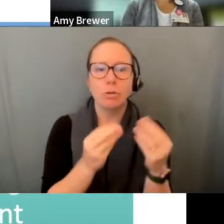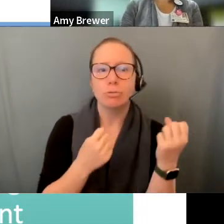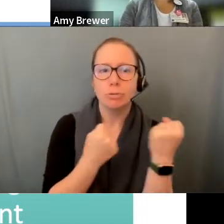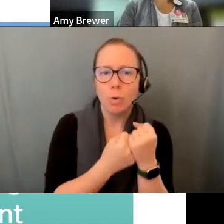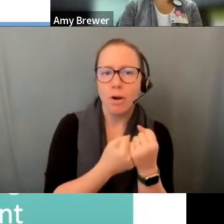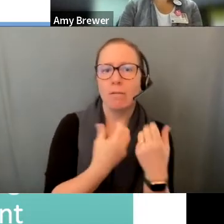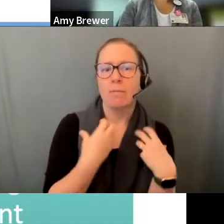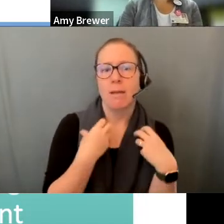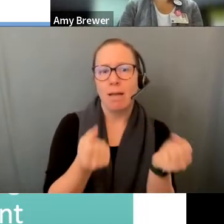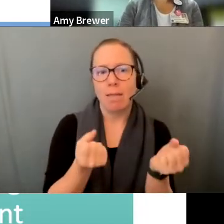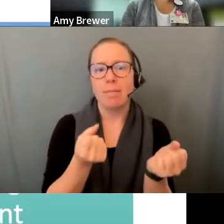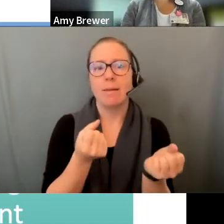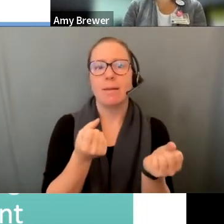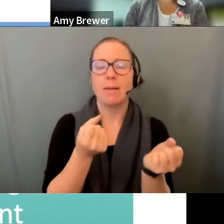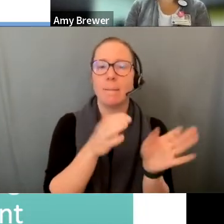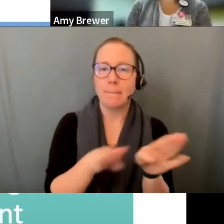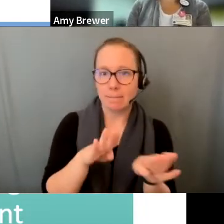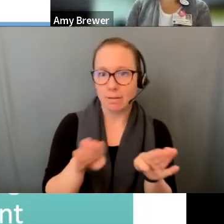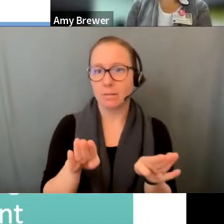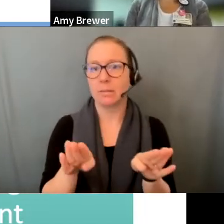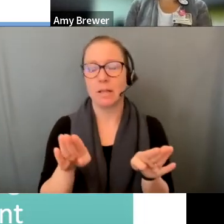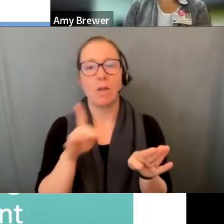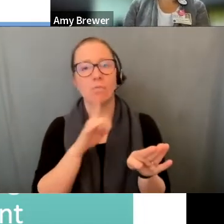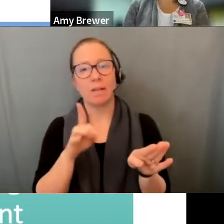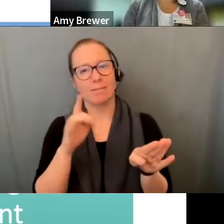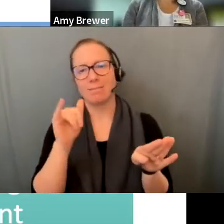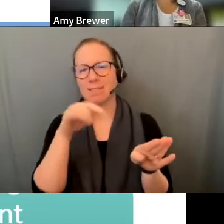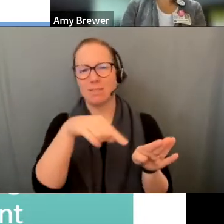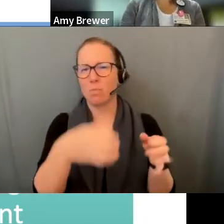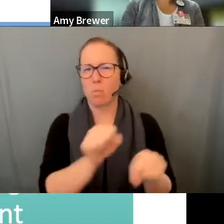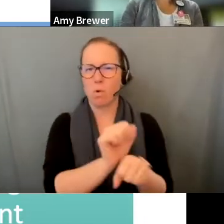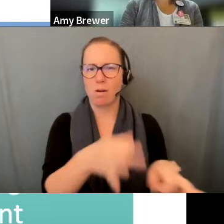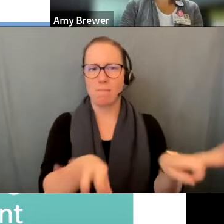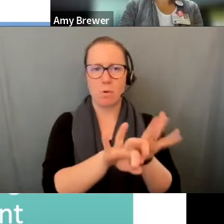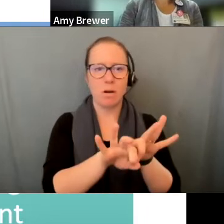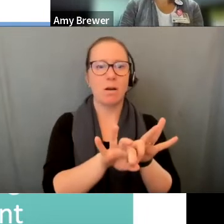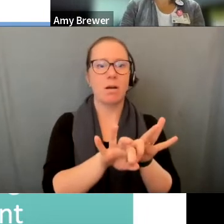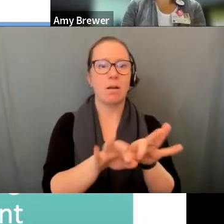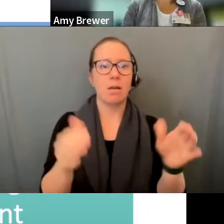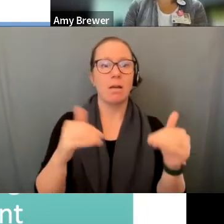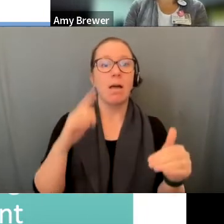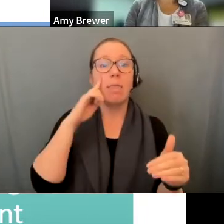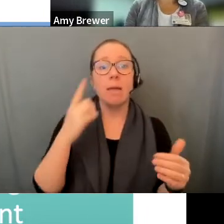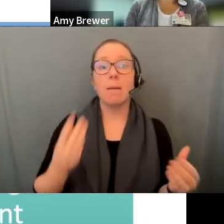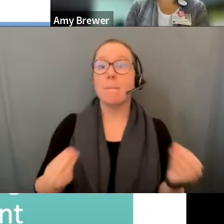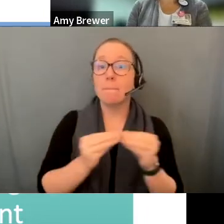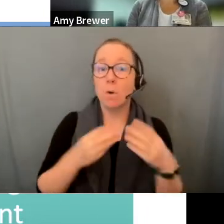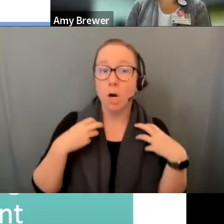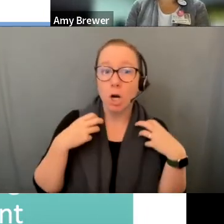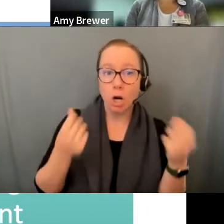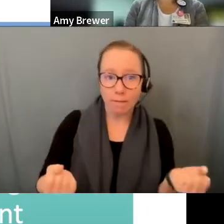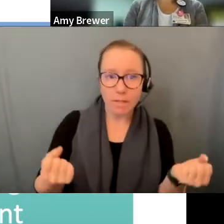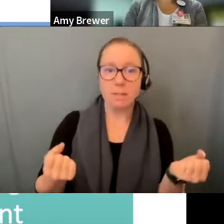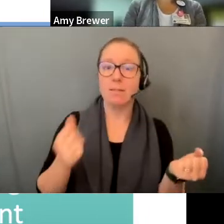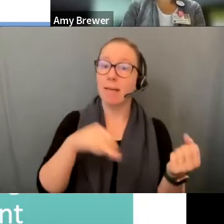important payments because it's important work. I think there should be more confidence among all that supporting healthy behaviors